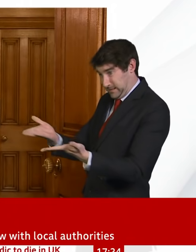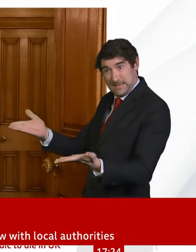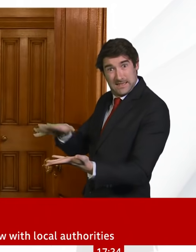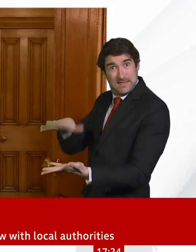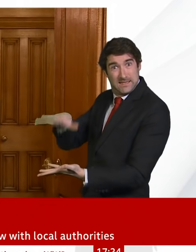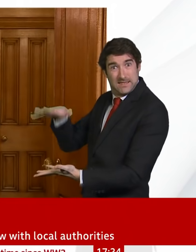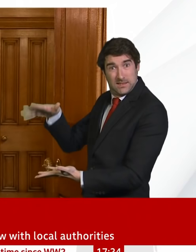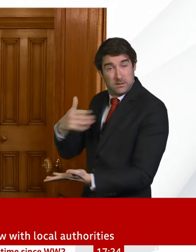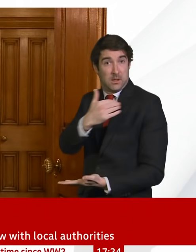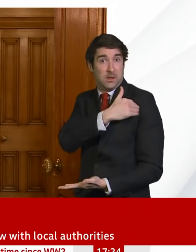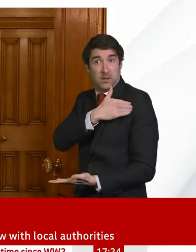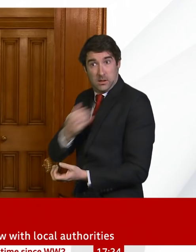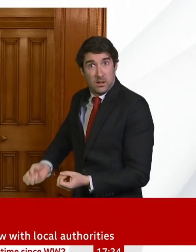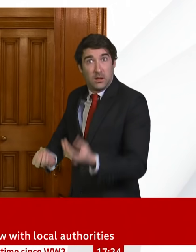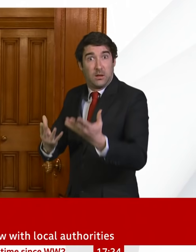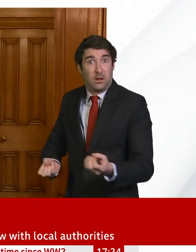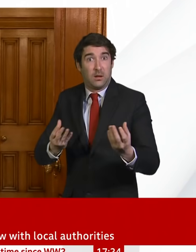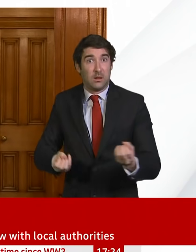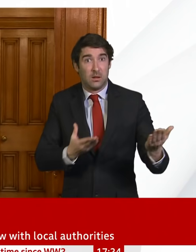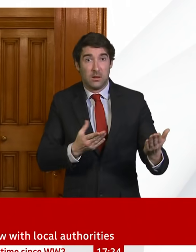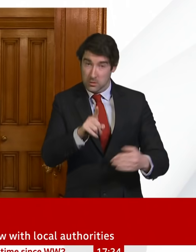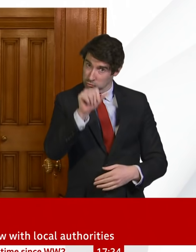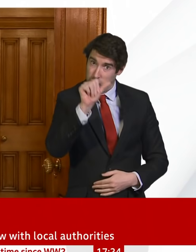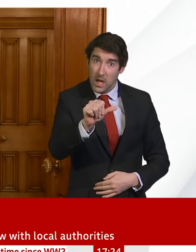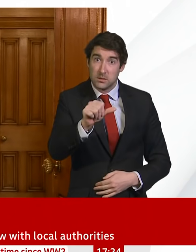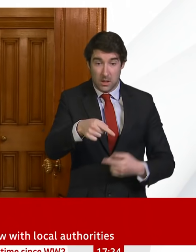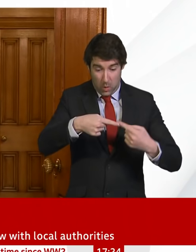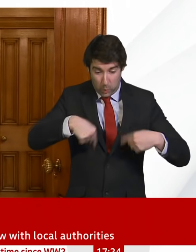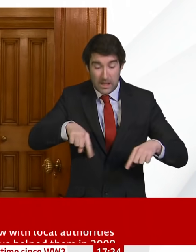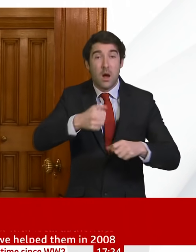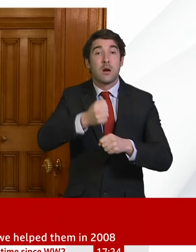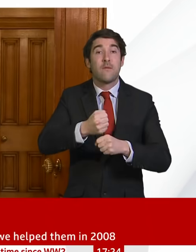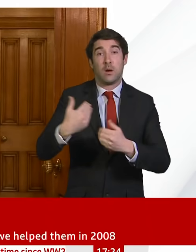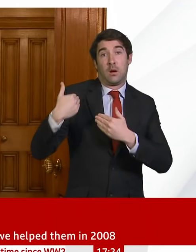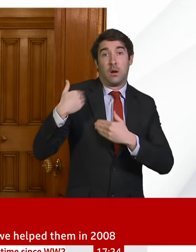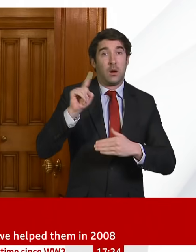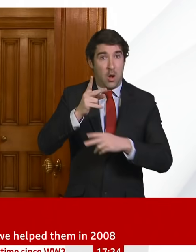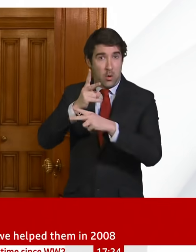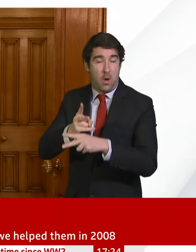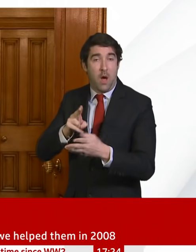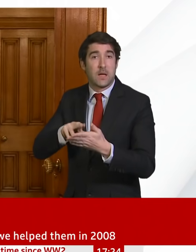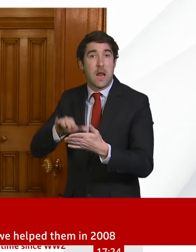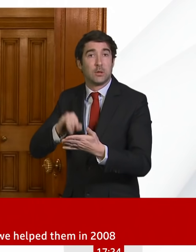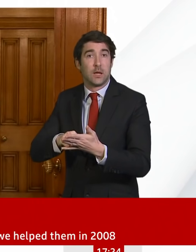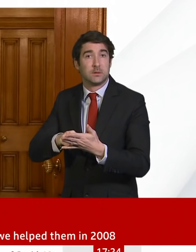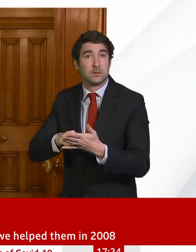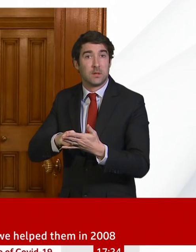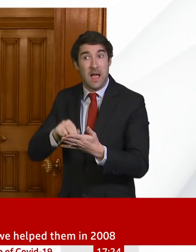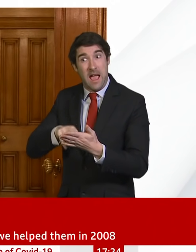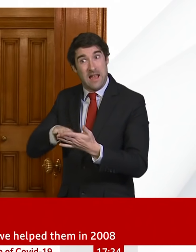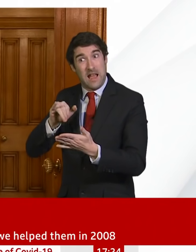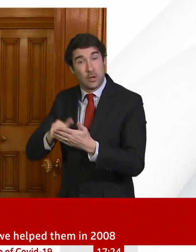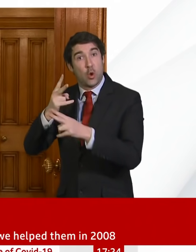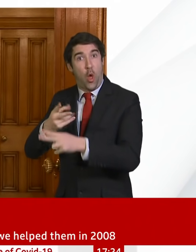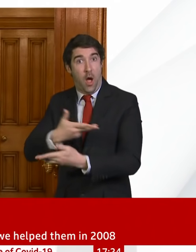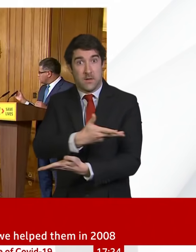to the front line, because at the end of the day, you're absolutely right, this is about helping and supporting those who are making a difference and helping and supporting our